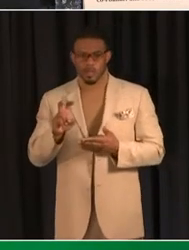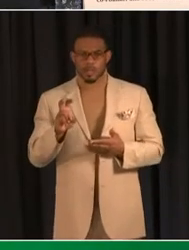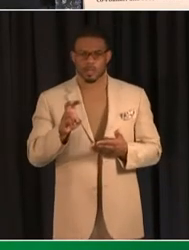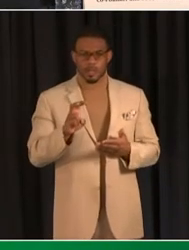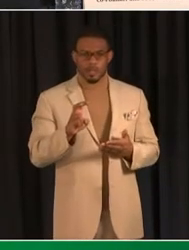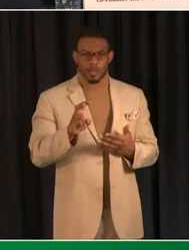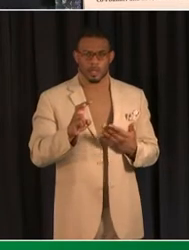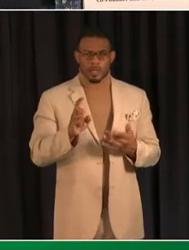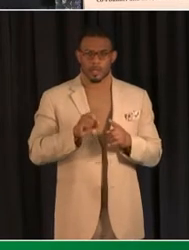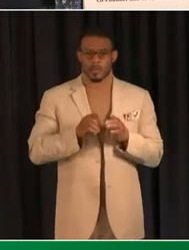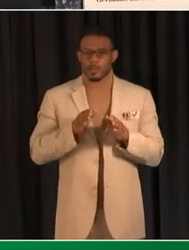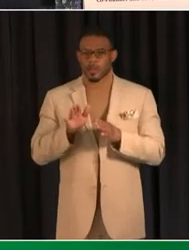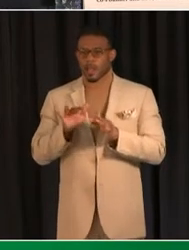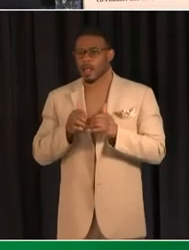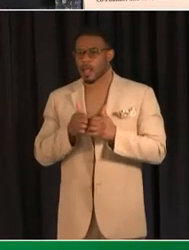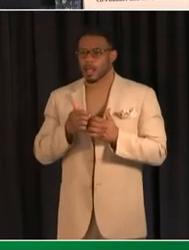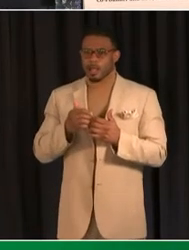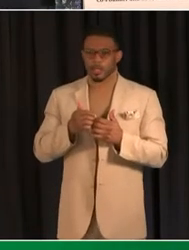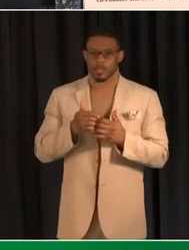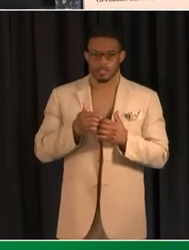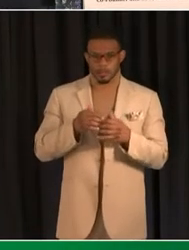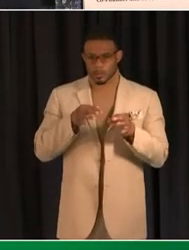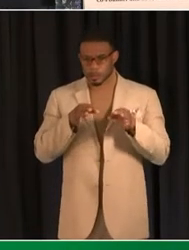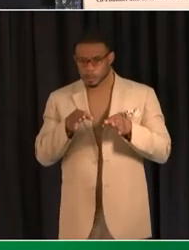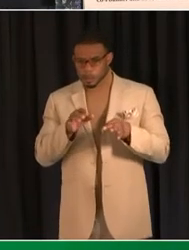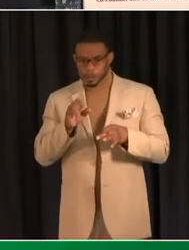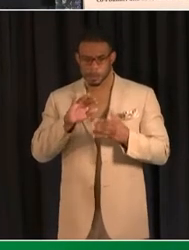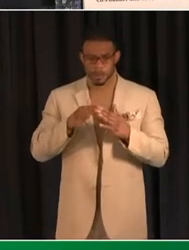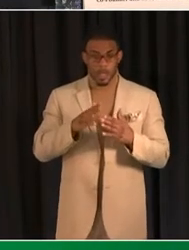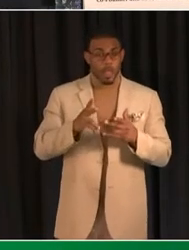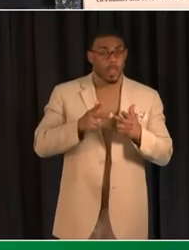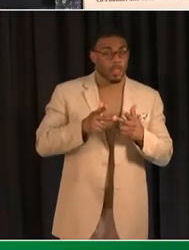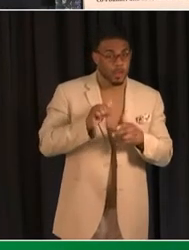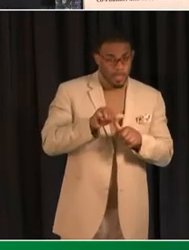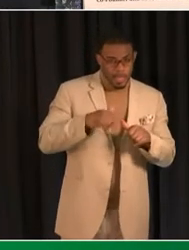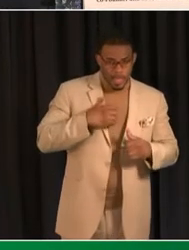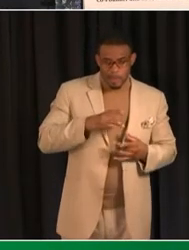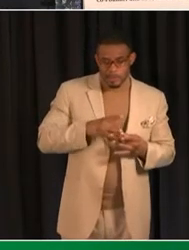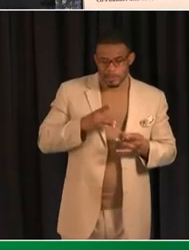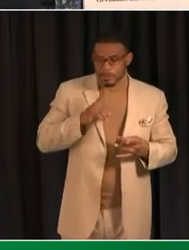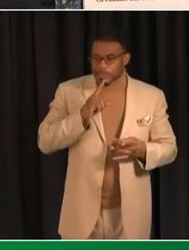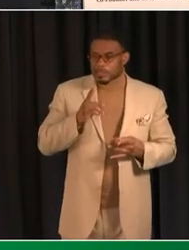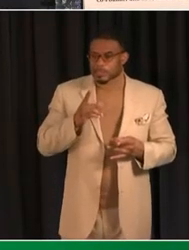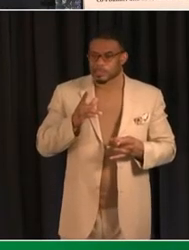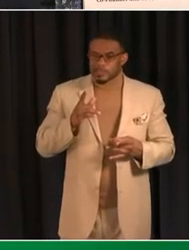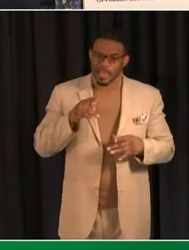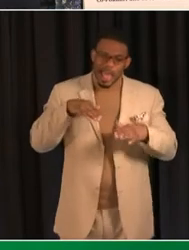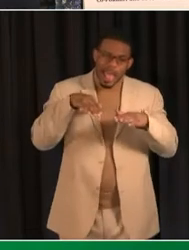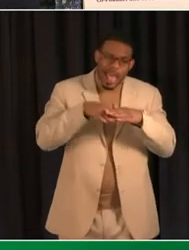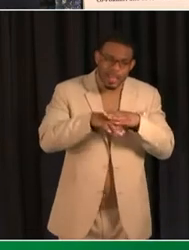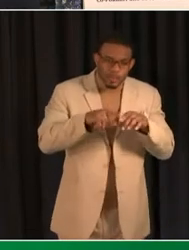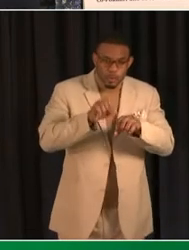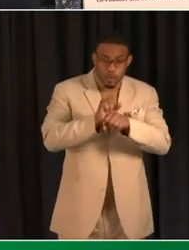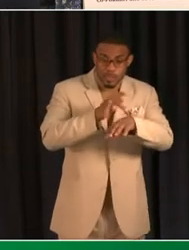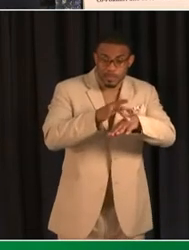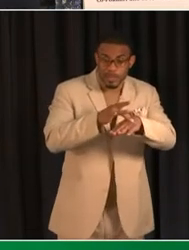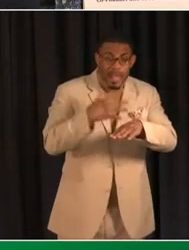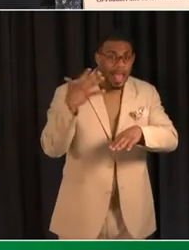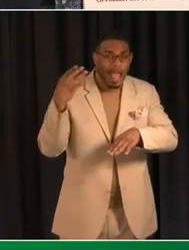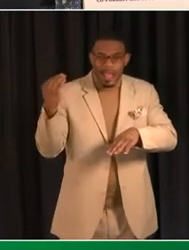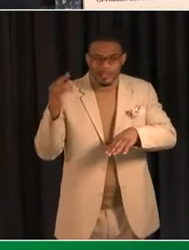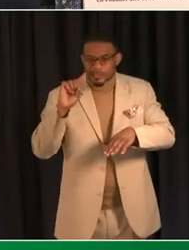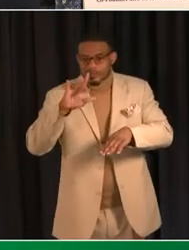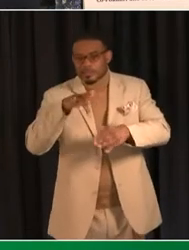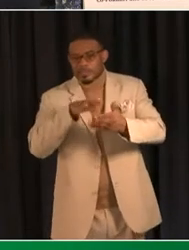travelers a different way on how to kind of explore their city. The third area I would say is access to